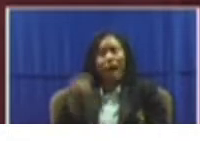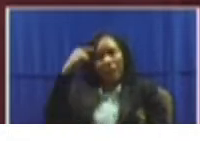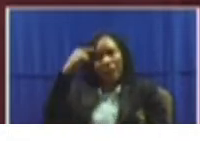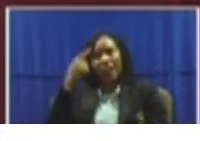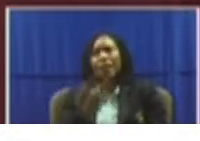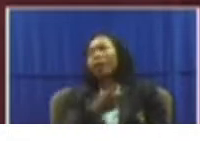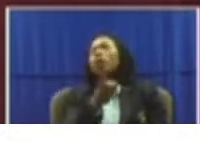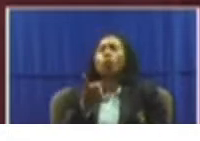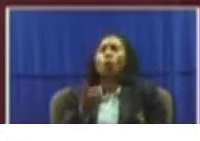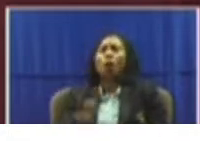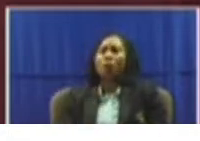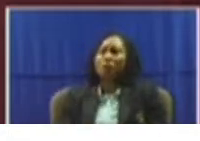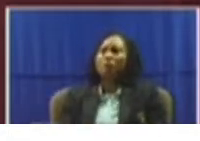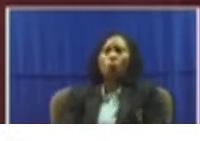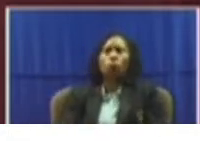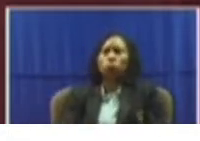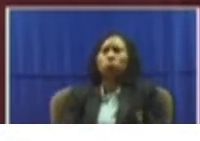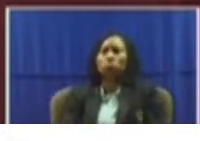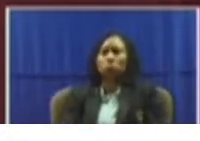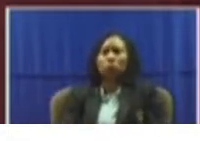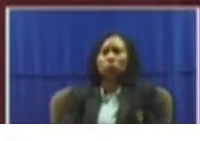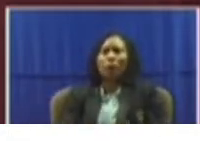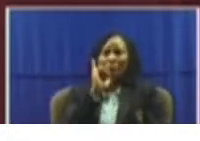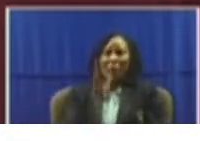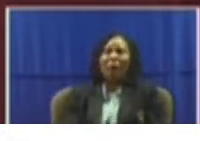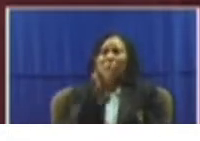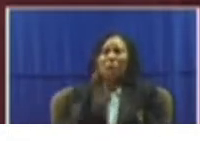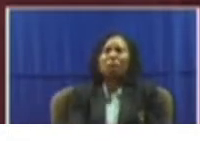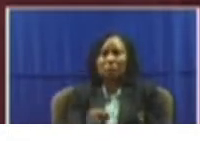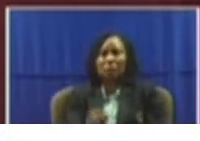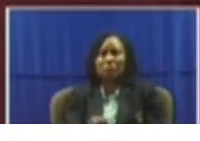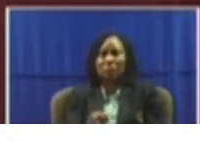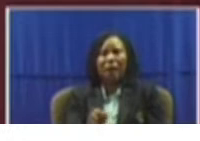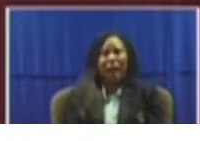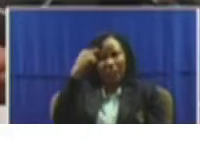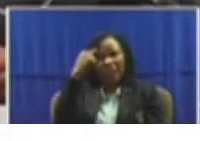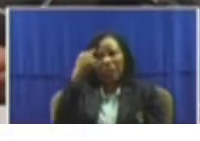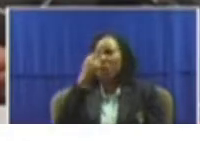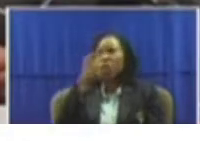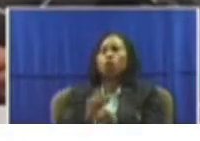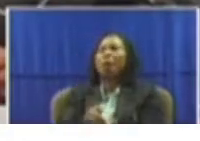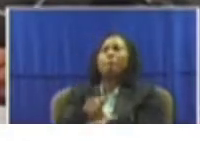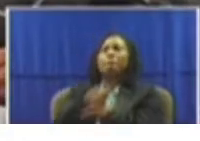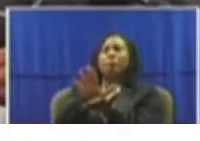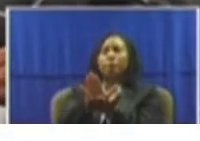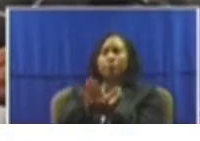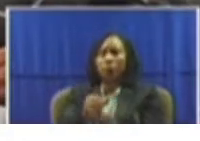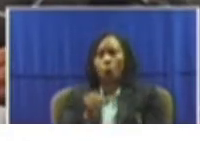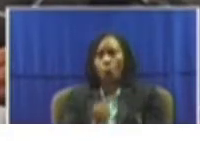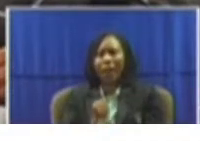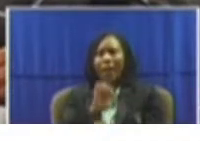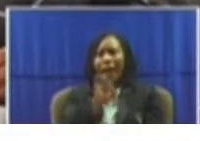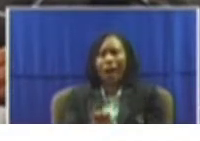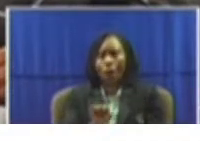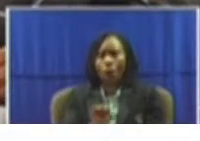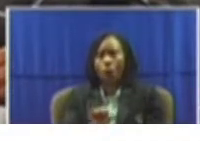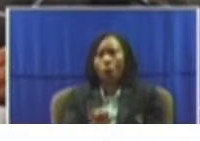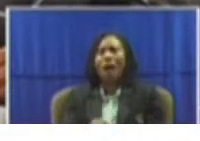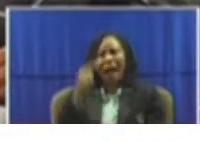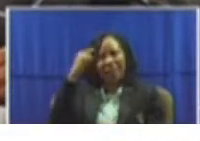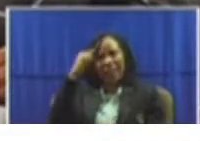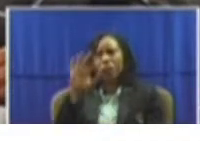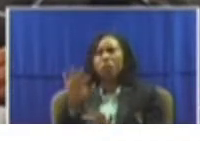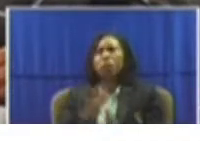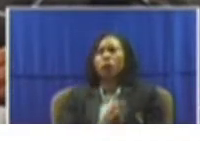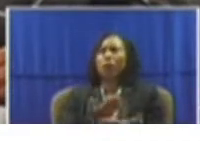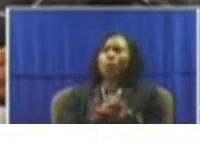an absolute disgrace. I think that you should be stripped of your posts, and I think that you should be replaced by people who can do the